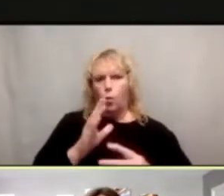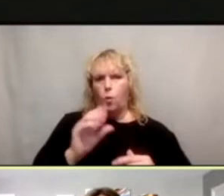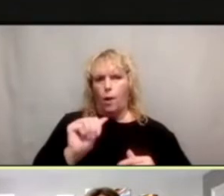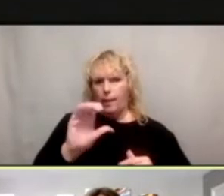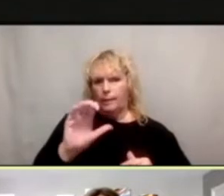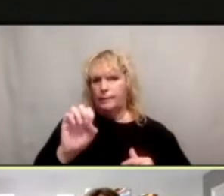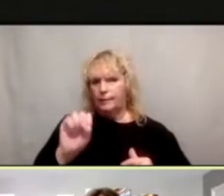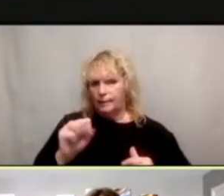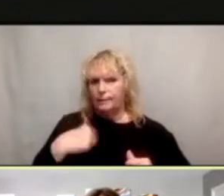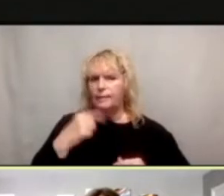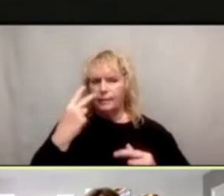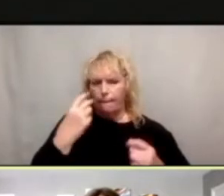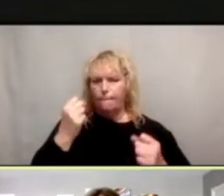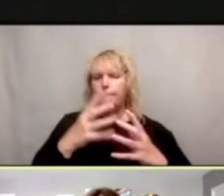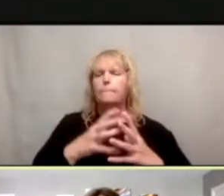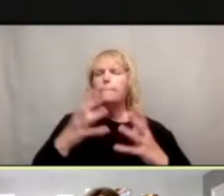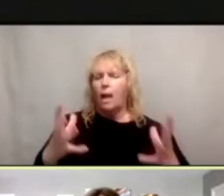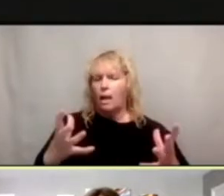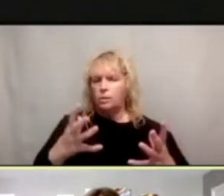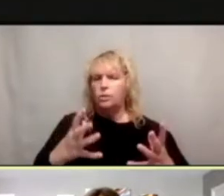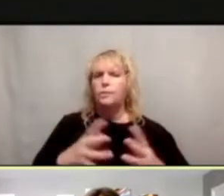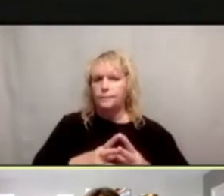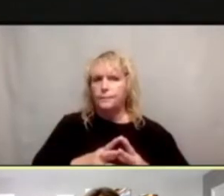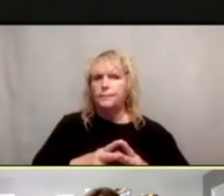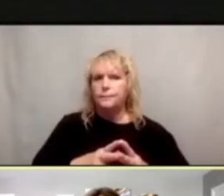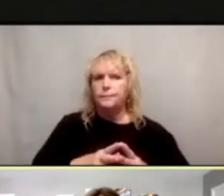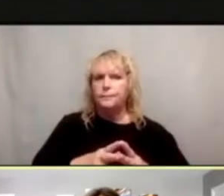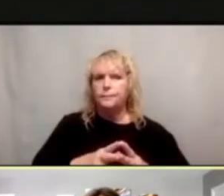disparities. So next slide, please.